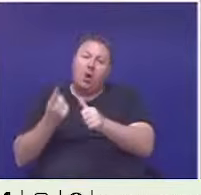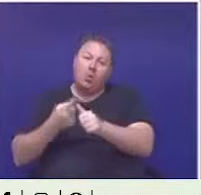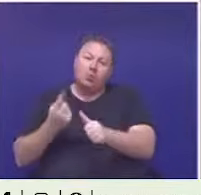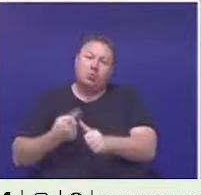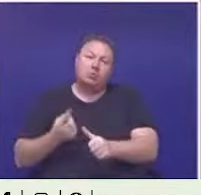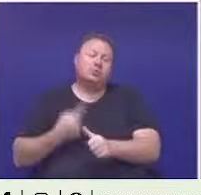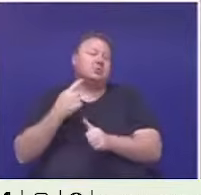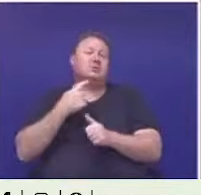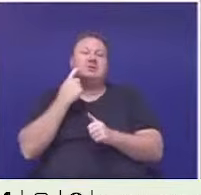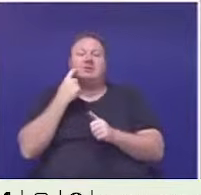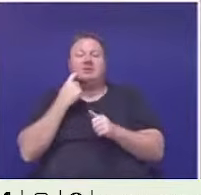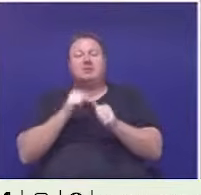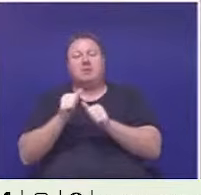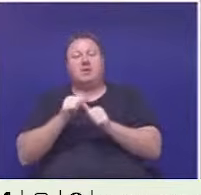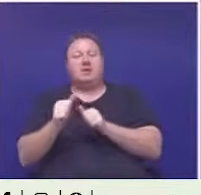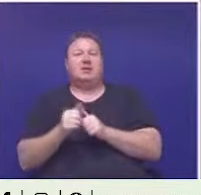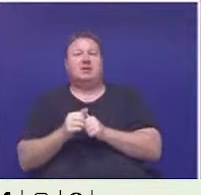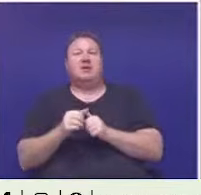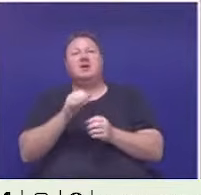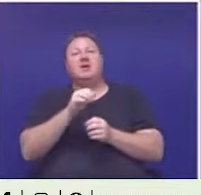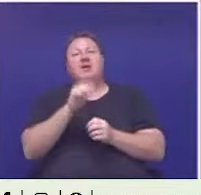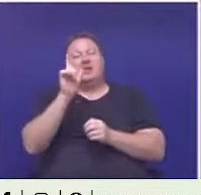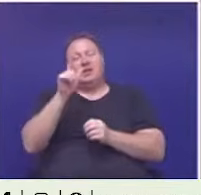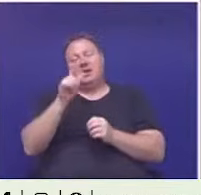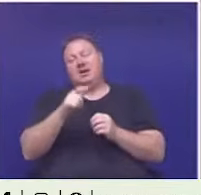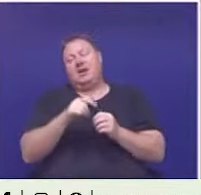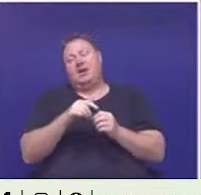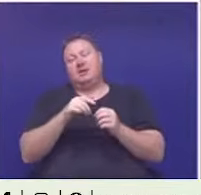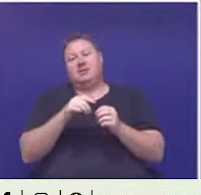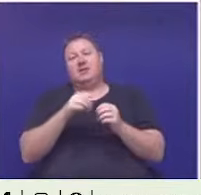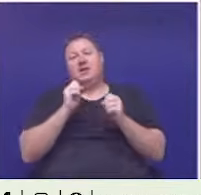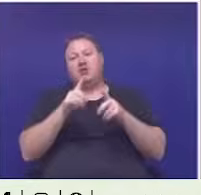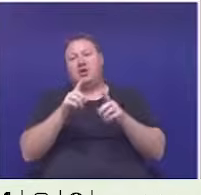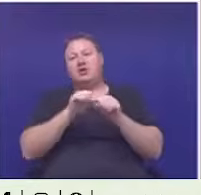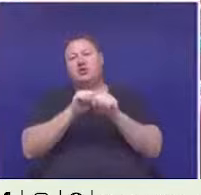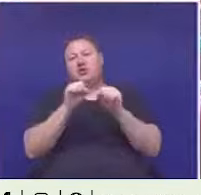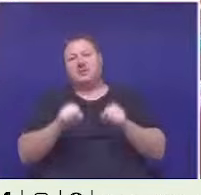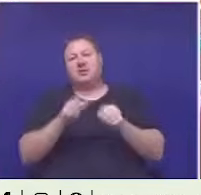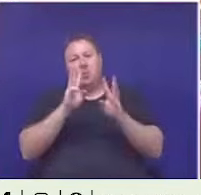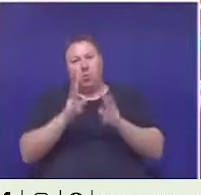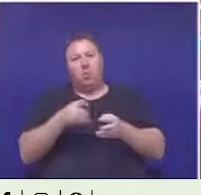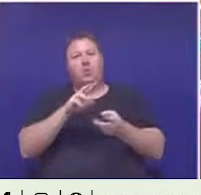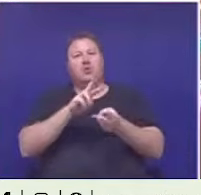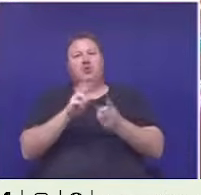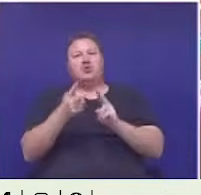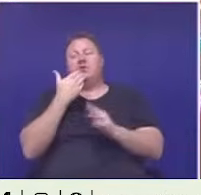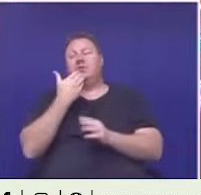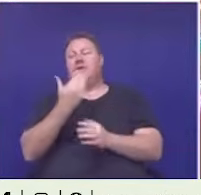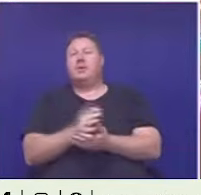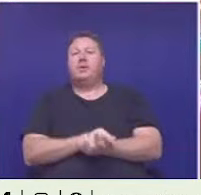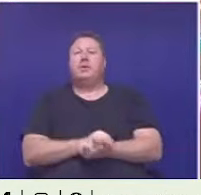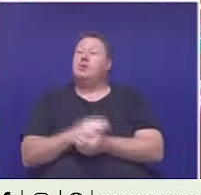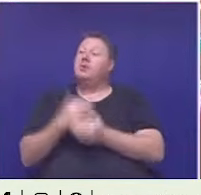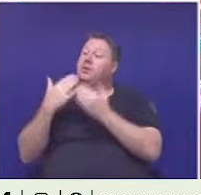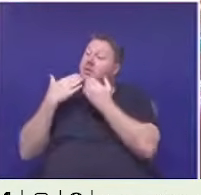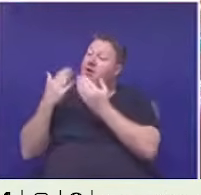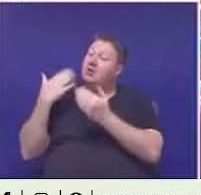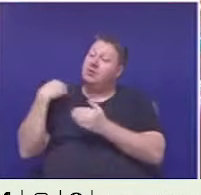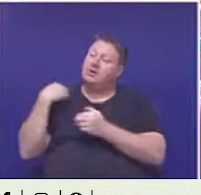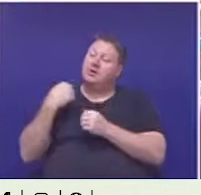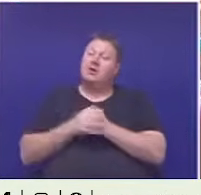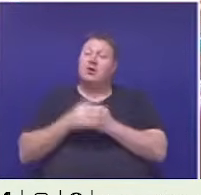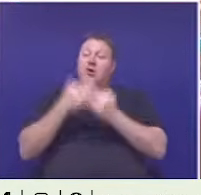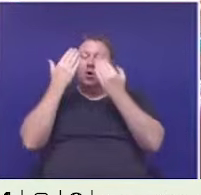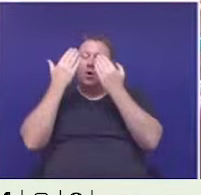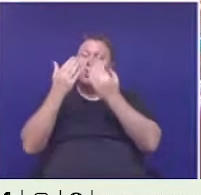only then that we can change our education system. Thank you, Chair. Thank you very much, Minister. Honorable Adriense,